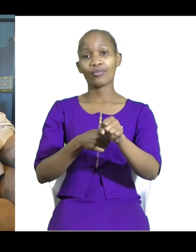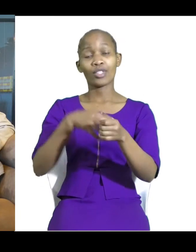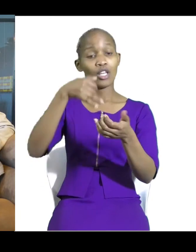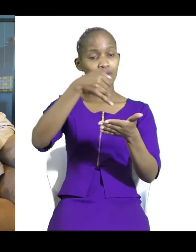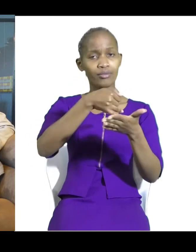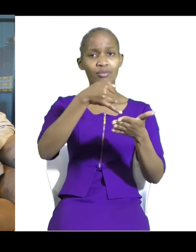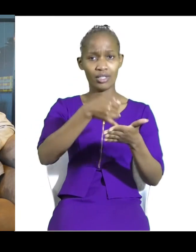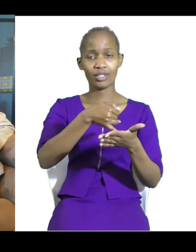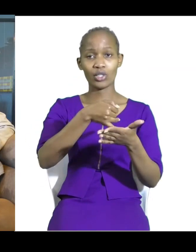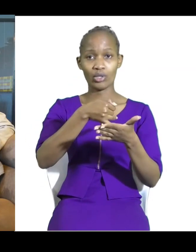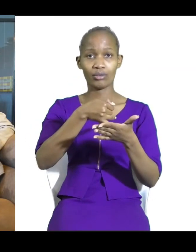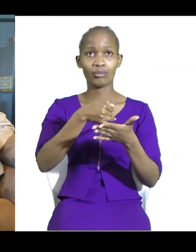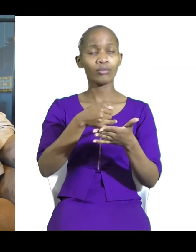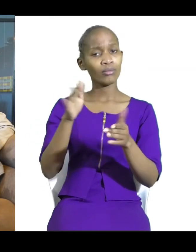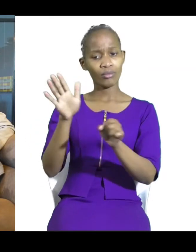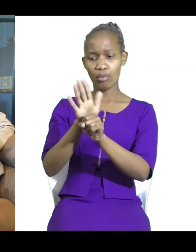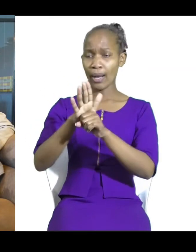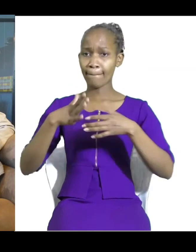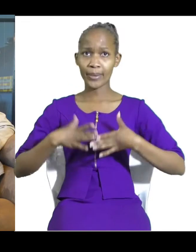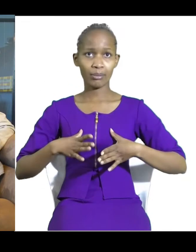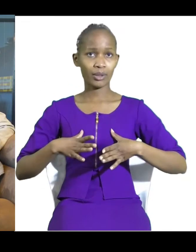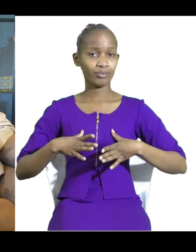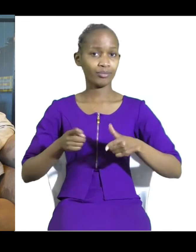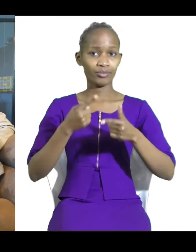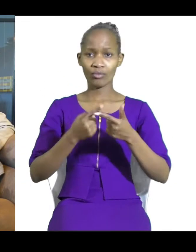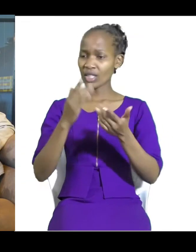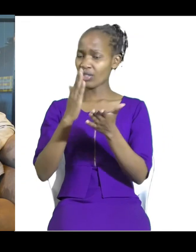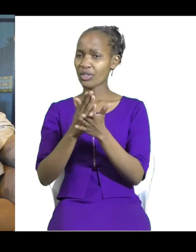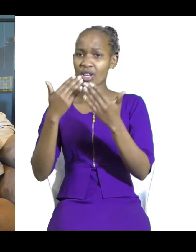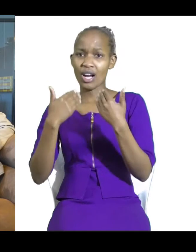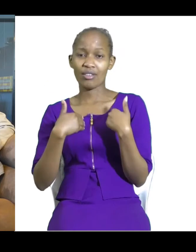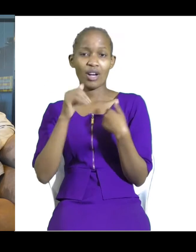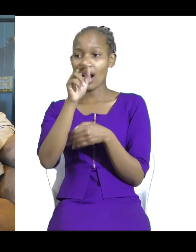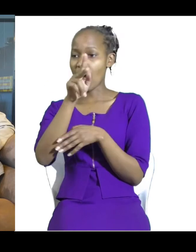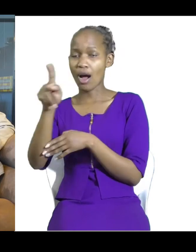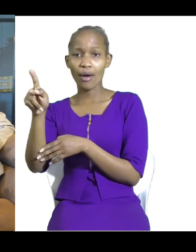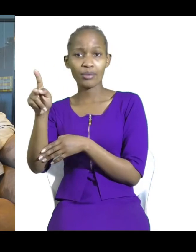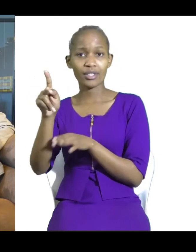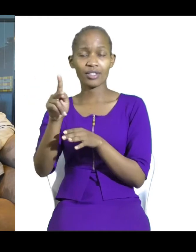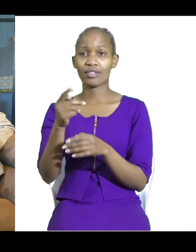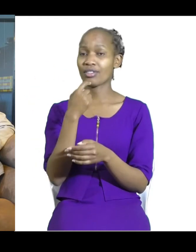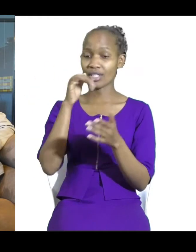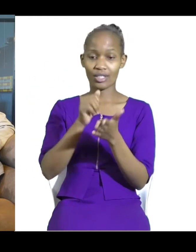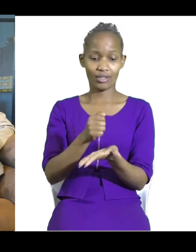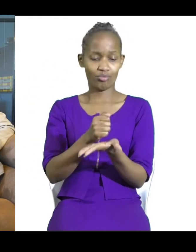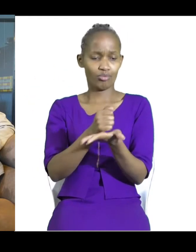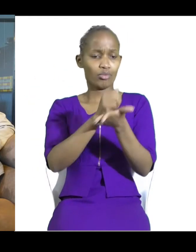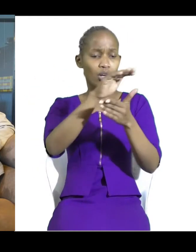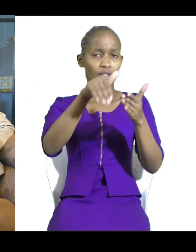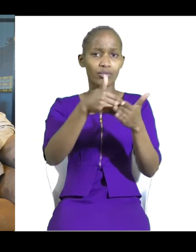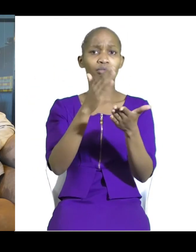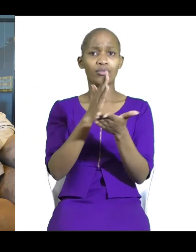just factor out persons with disabilities. Yeah. Yes, very many people, people have come up with applications, like as you said,